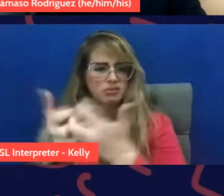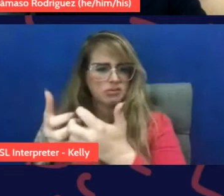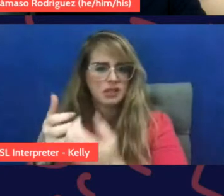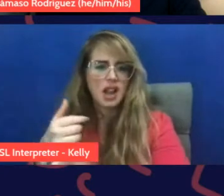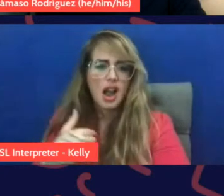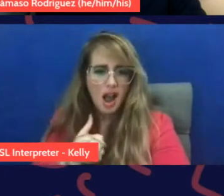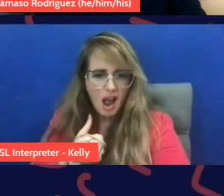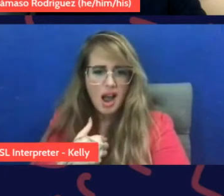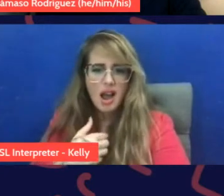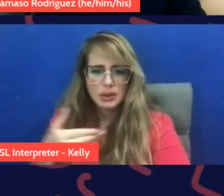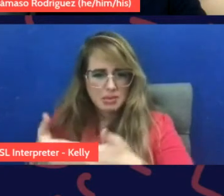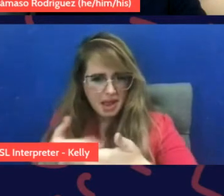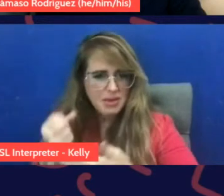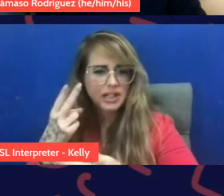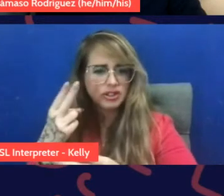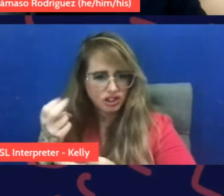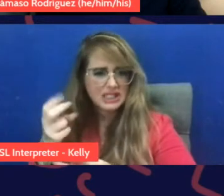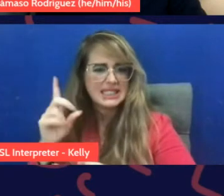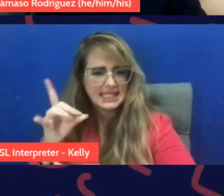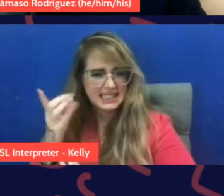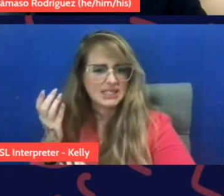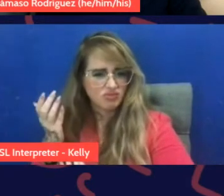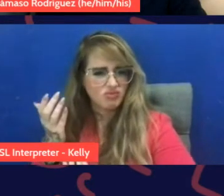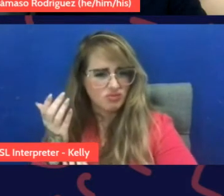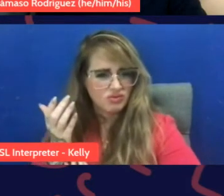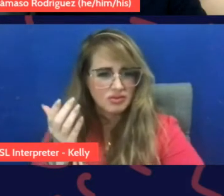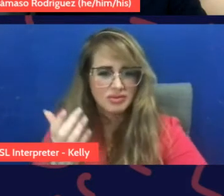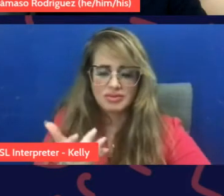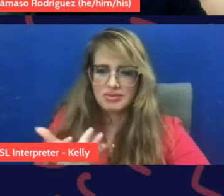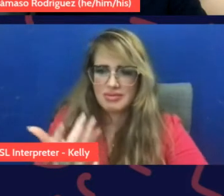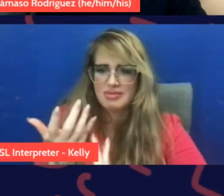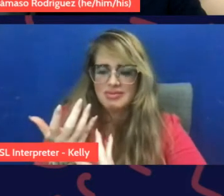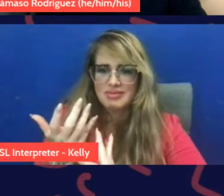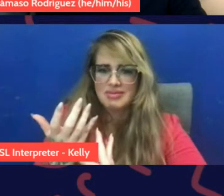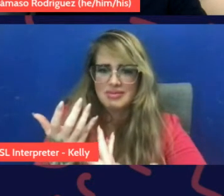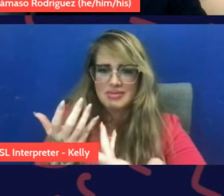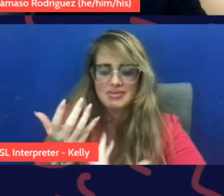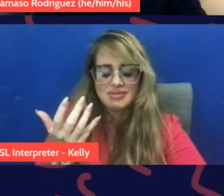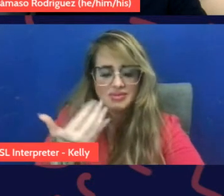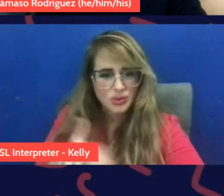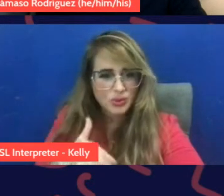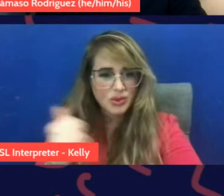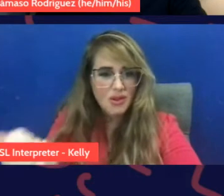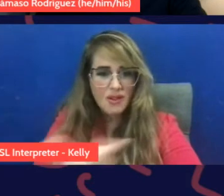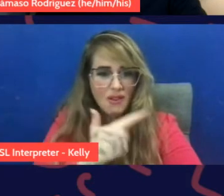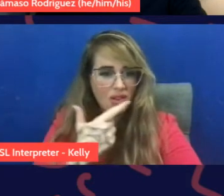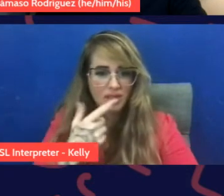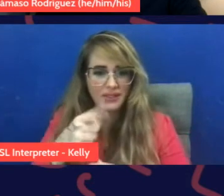was that baby that she carried in her arms." And all of these children